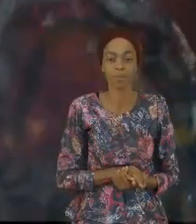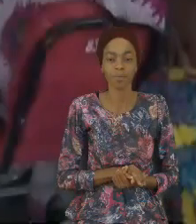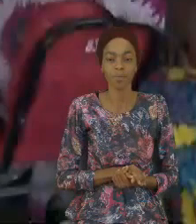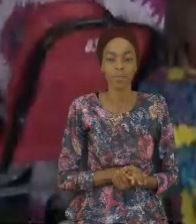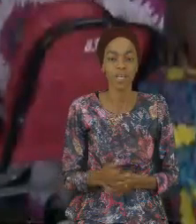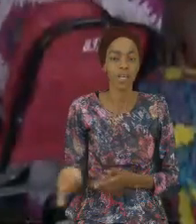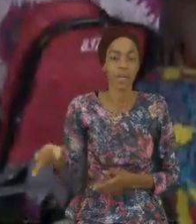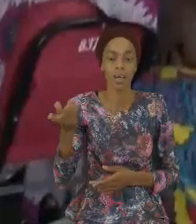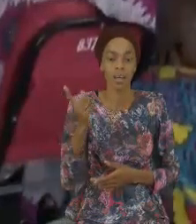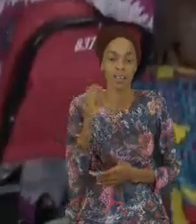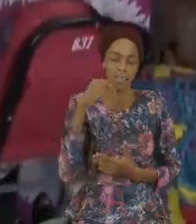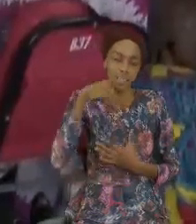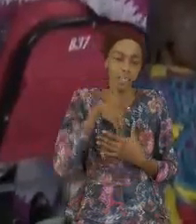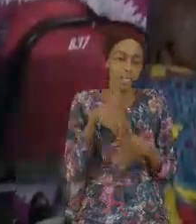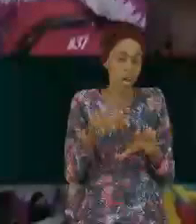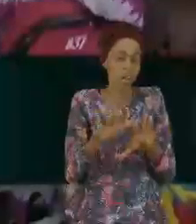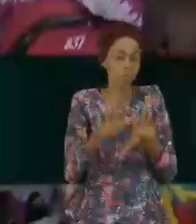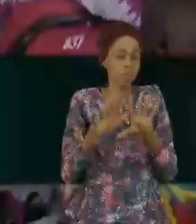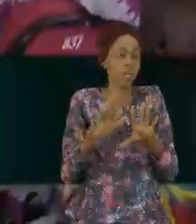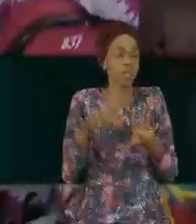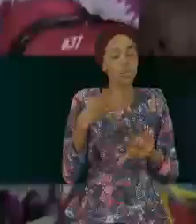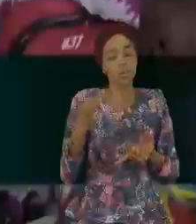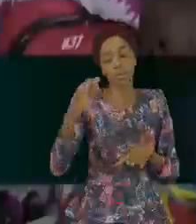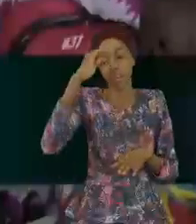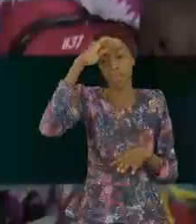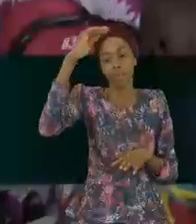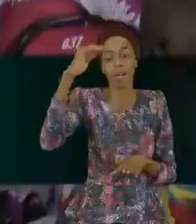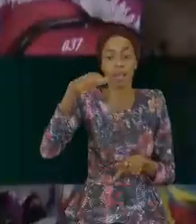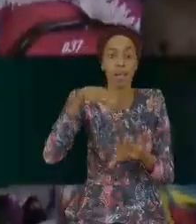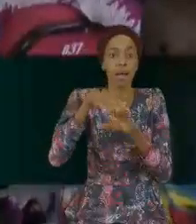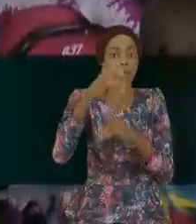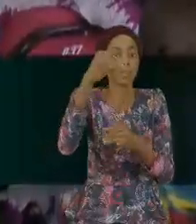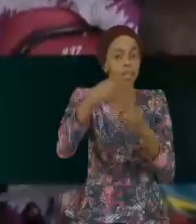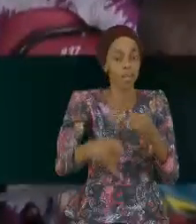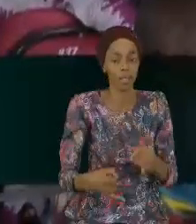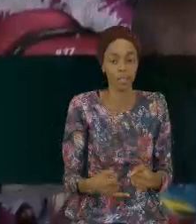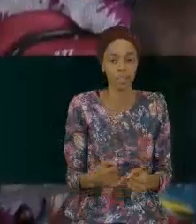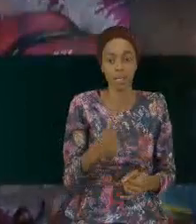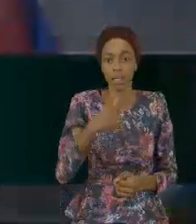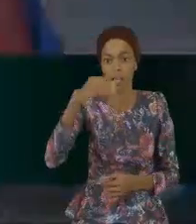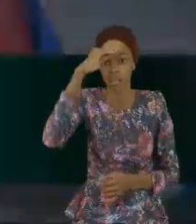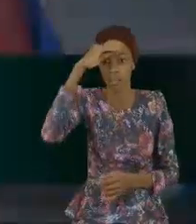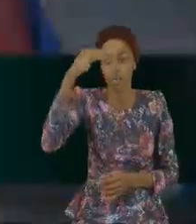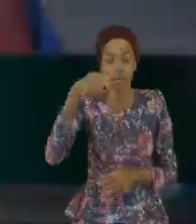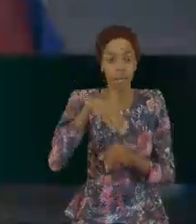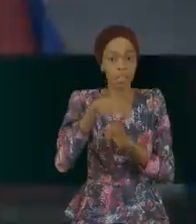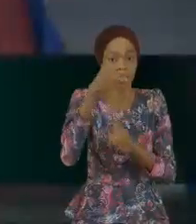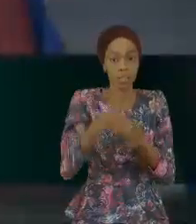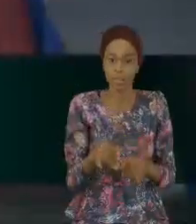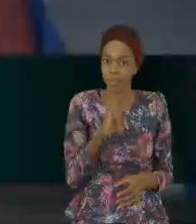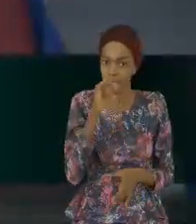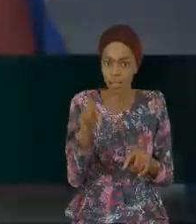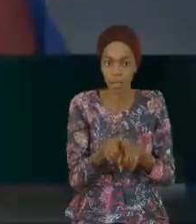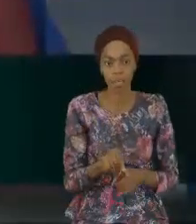the inner fears of a man at a dead end. A man at a dead end. It's like